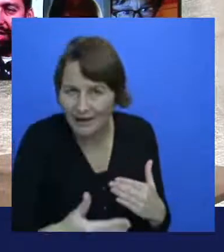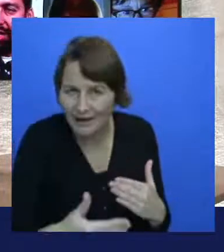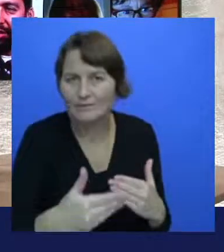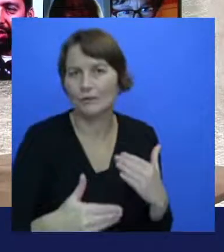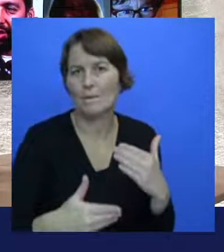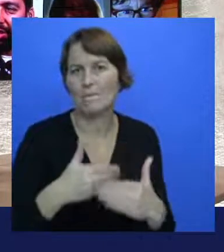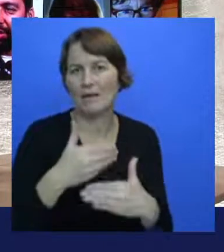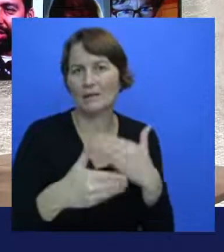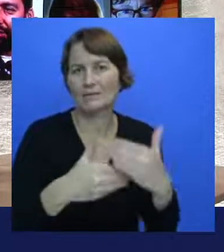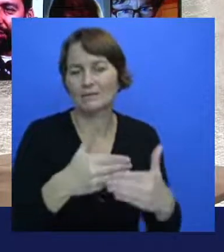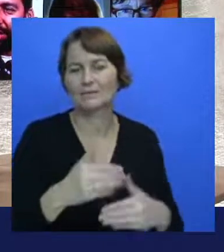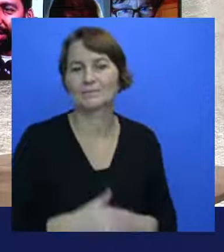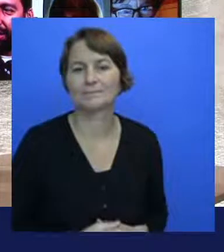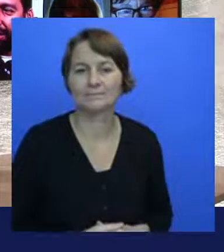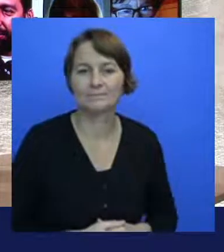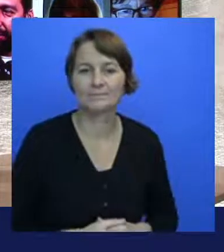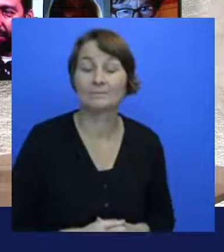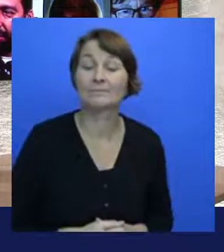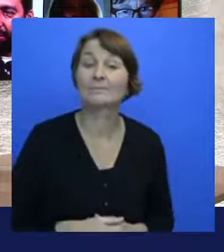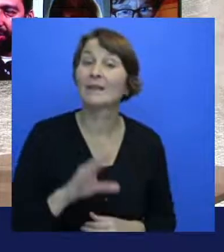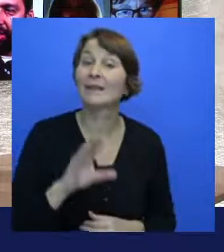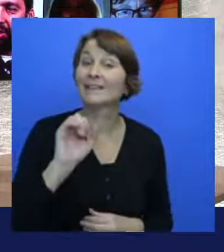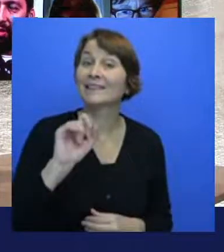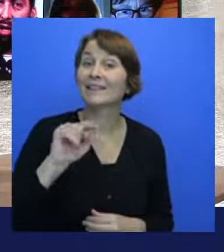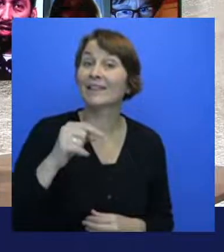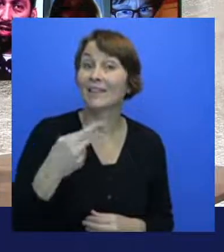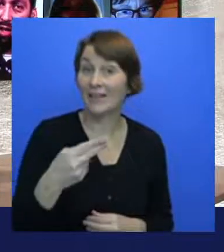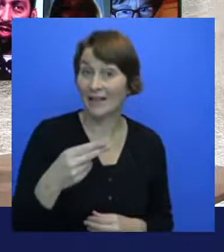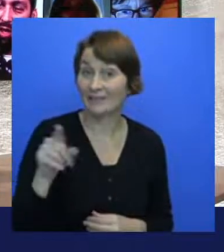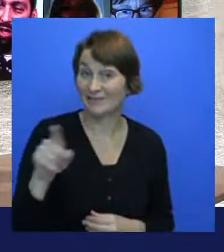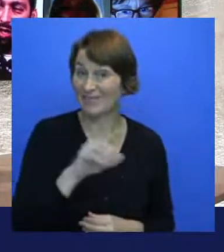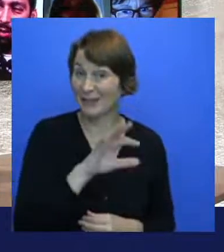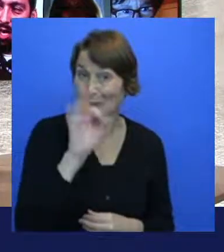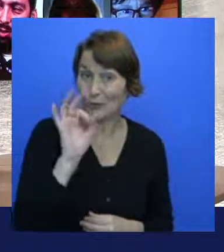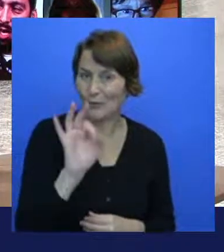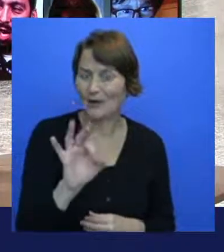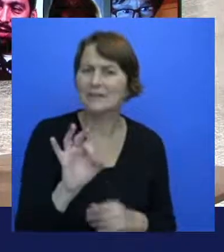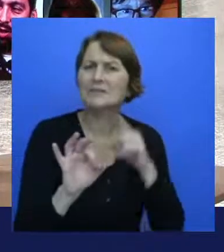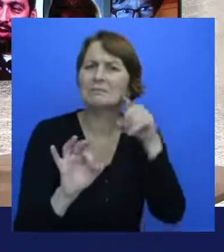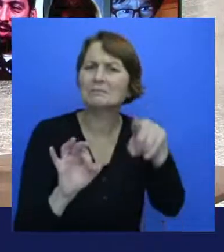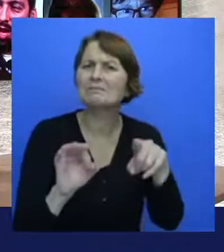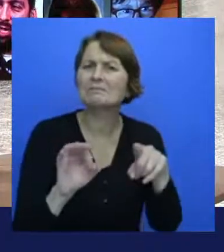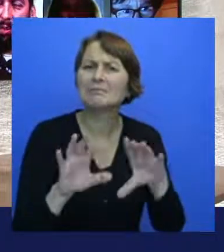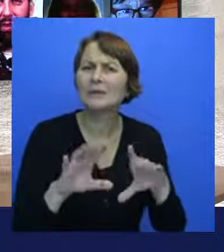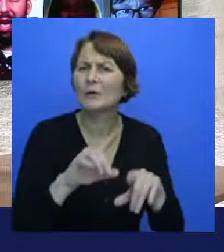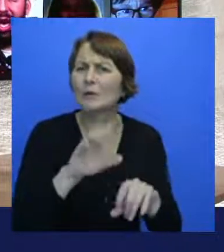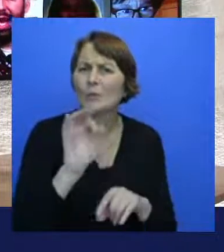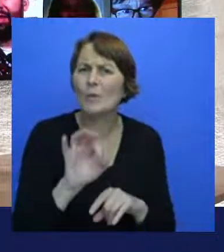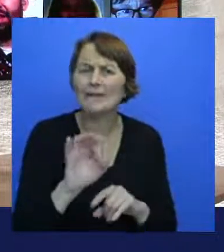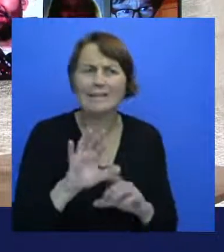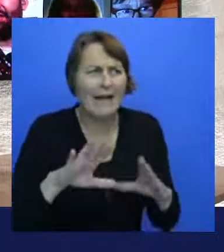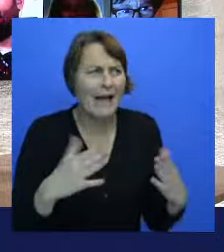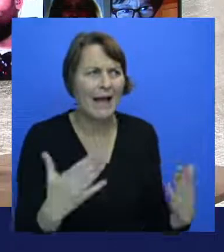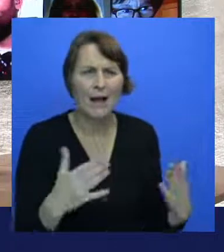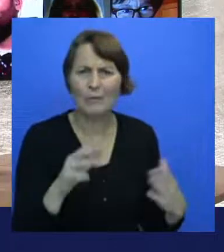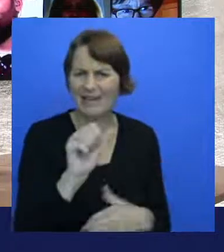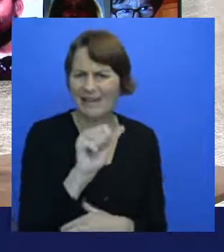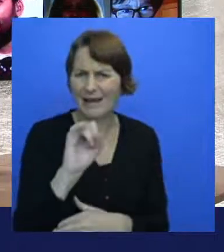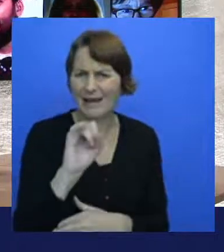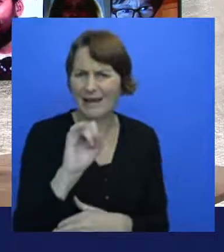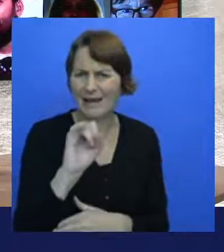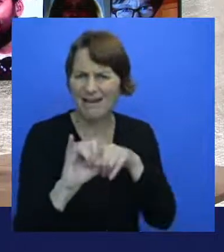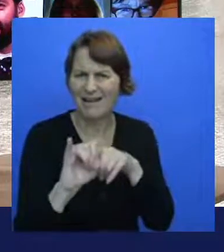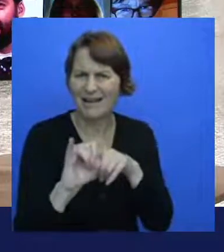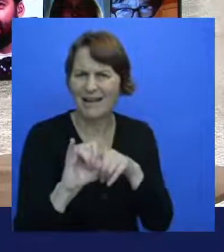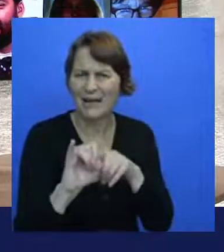That's cool. So another question from the audience, from George, from zero knowledge to being able to have a good grasp of AI. How long does something like that